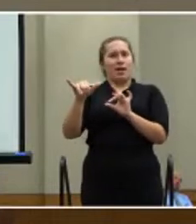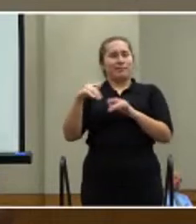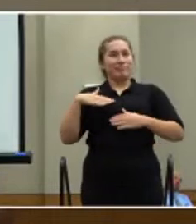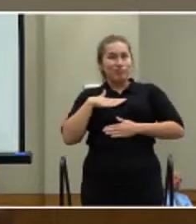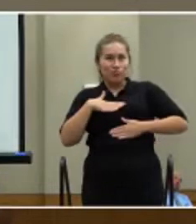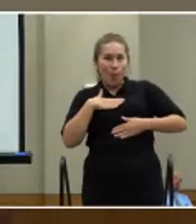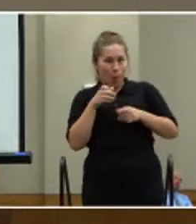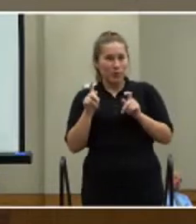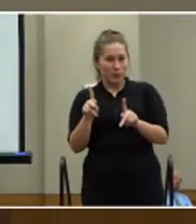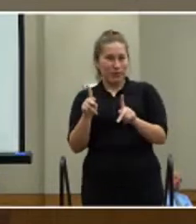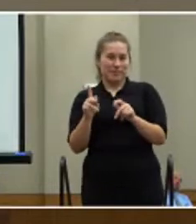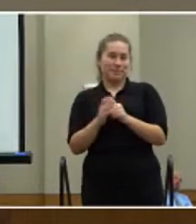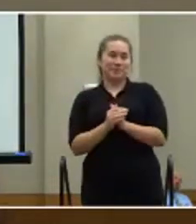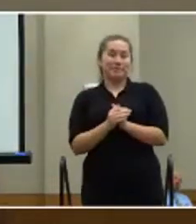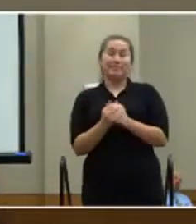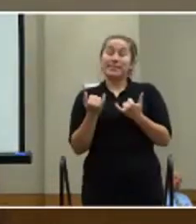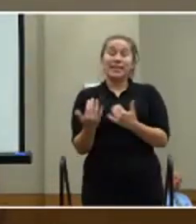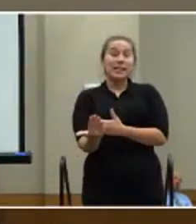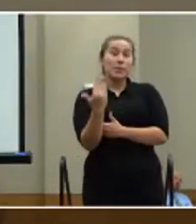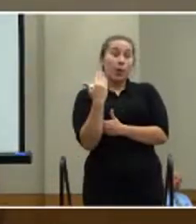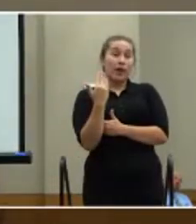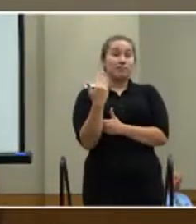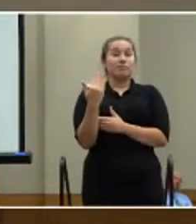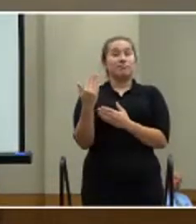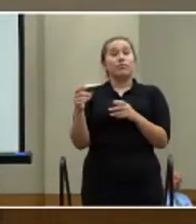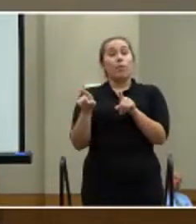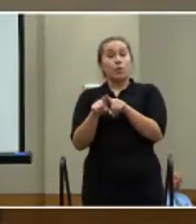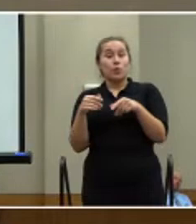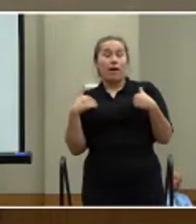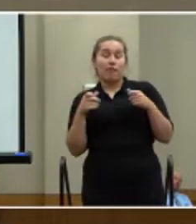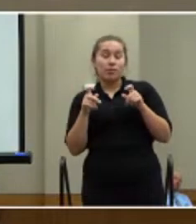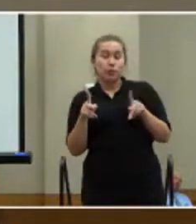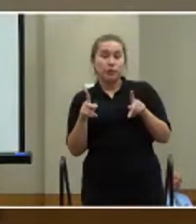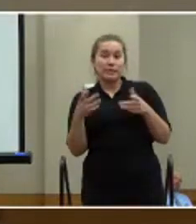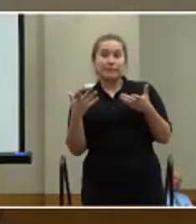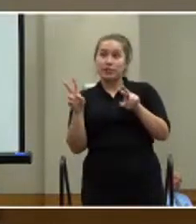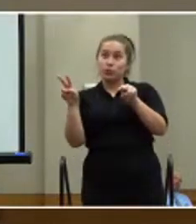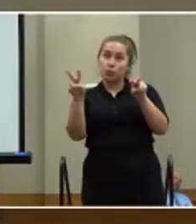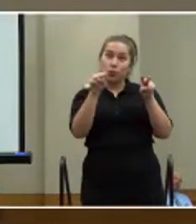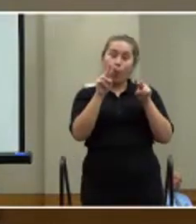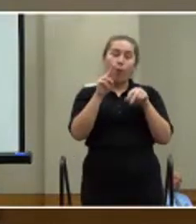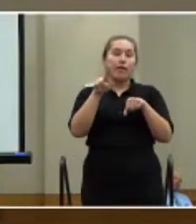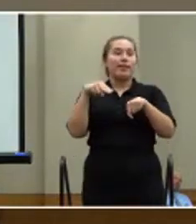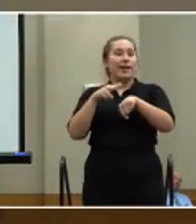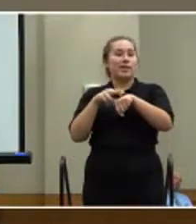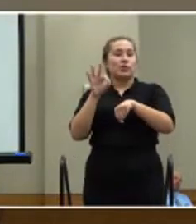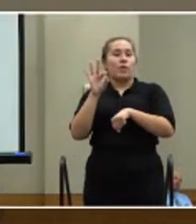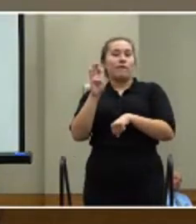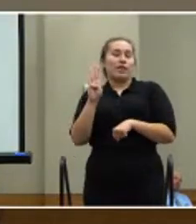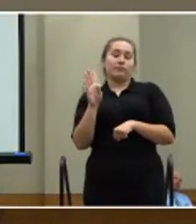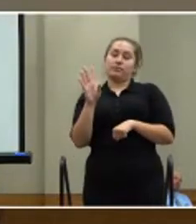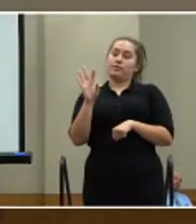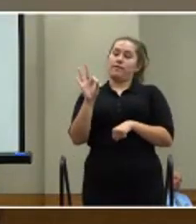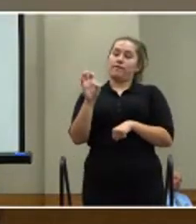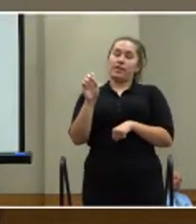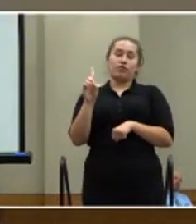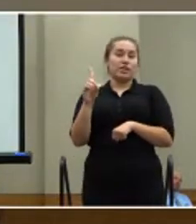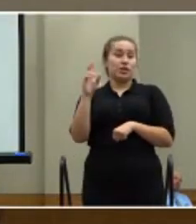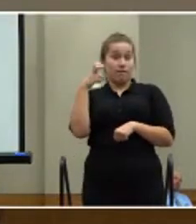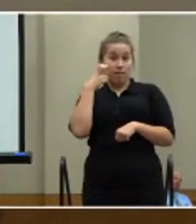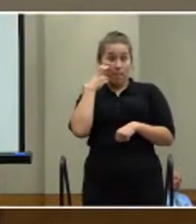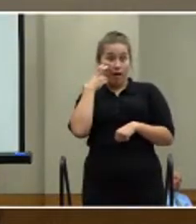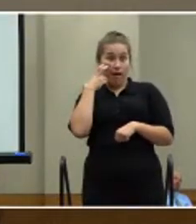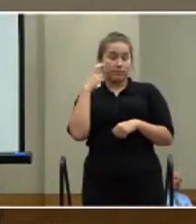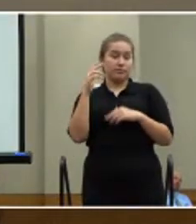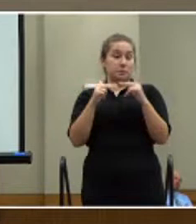opportunity. This morning we've also had the opportunity to tour the National Federation of the Blind headquarters, a very